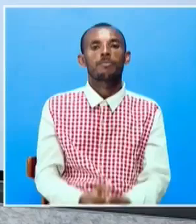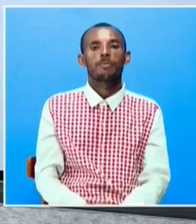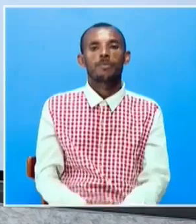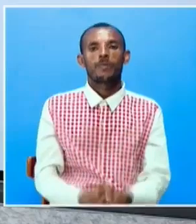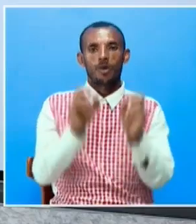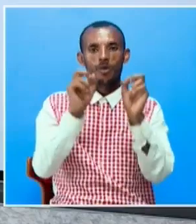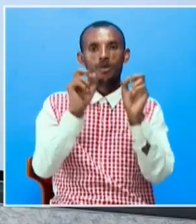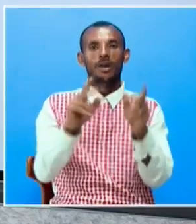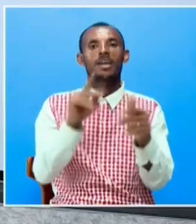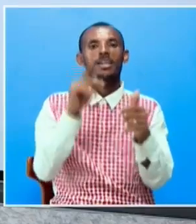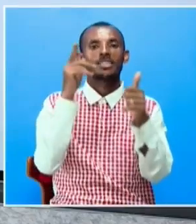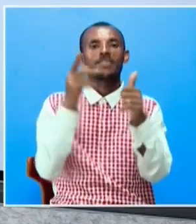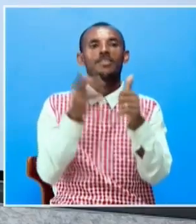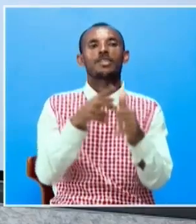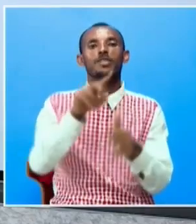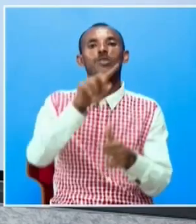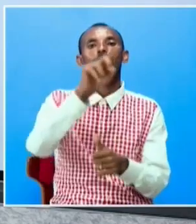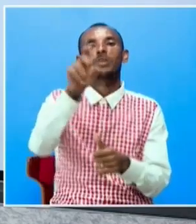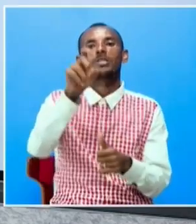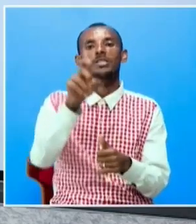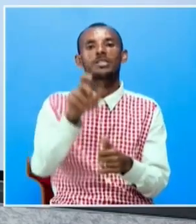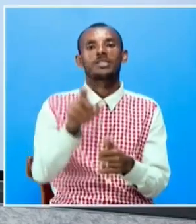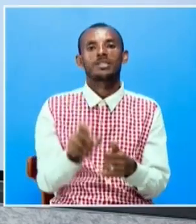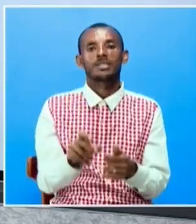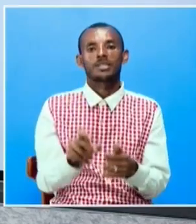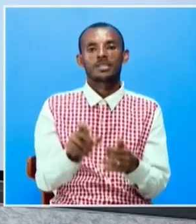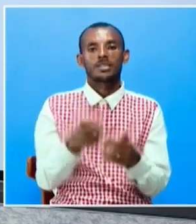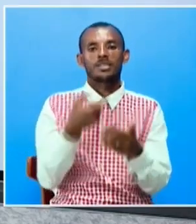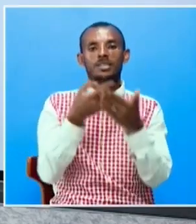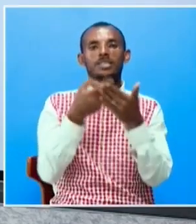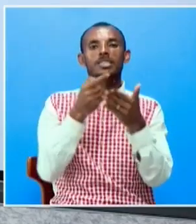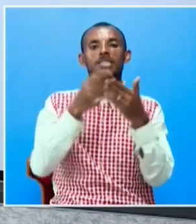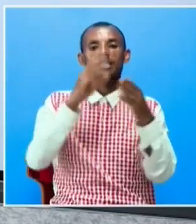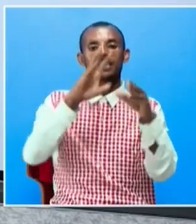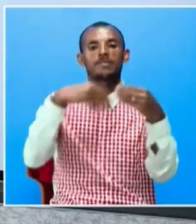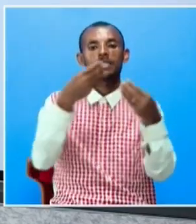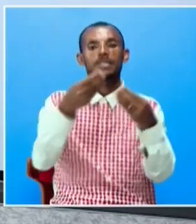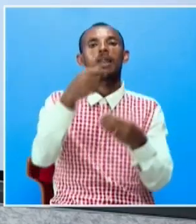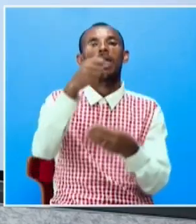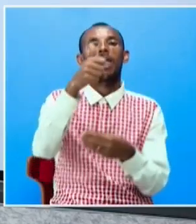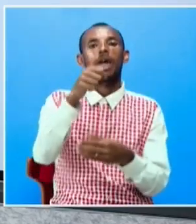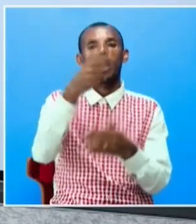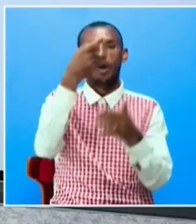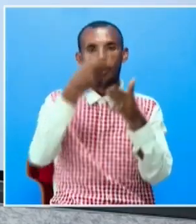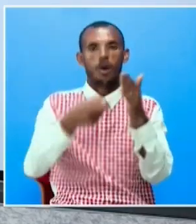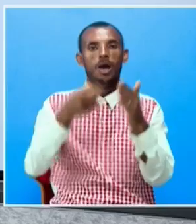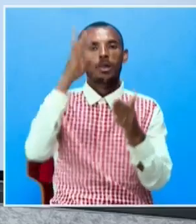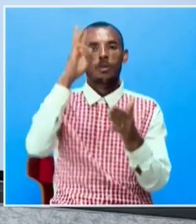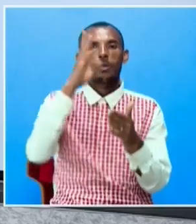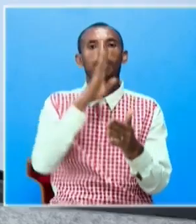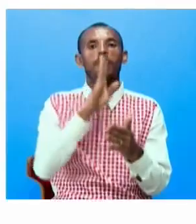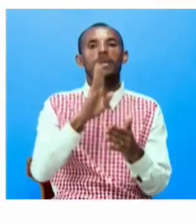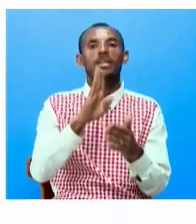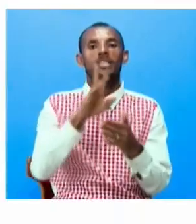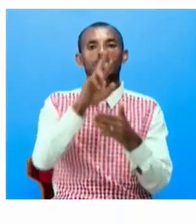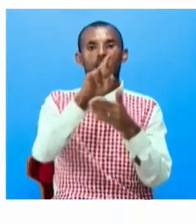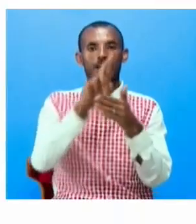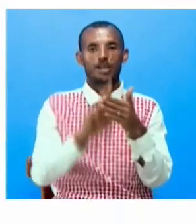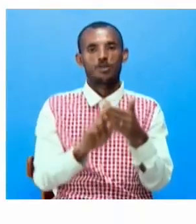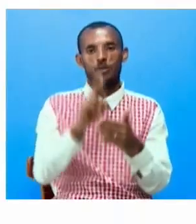Okay, the first question is simply this. This is given. What will be the ratio of